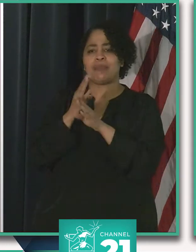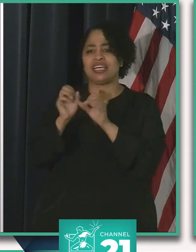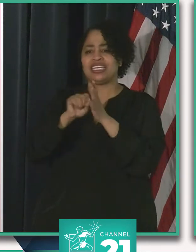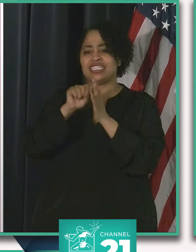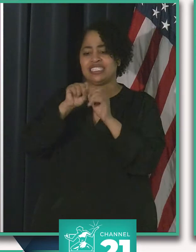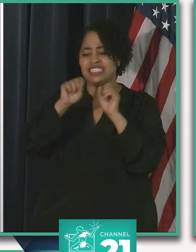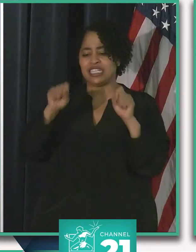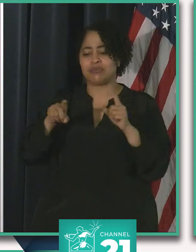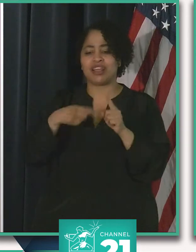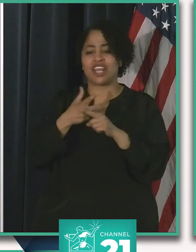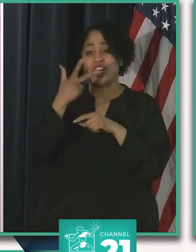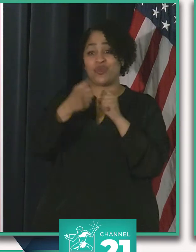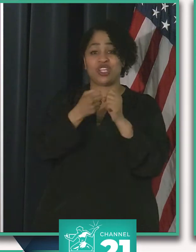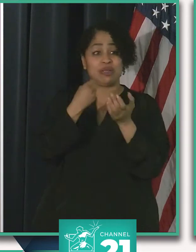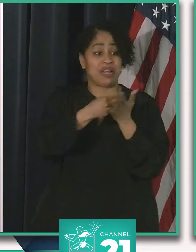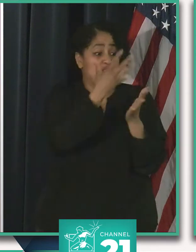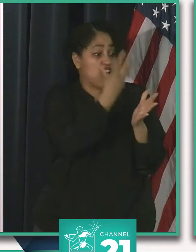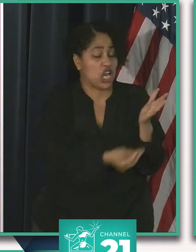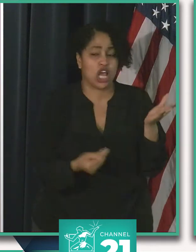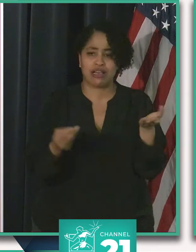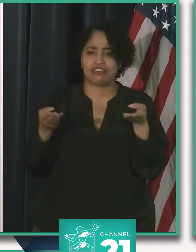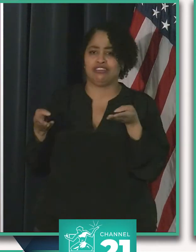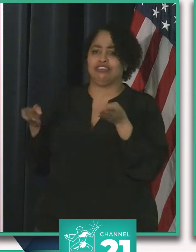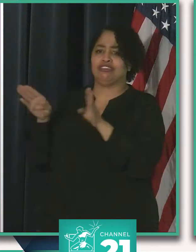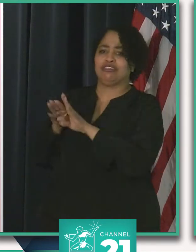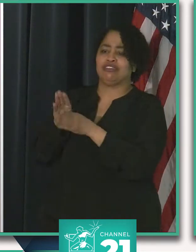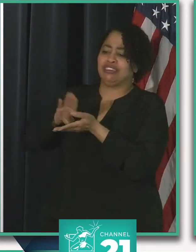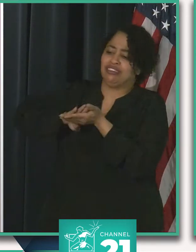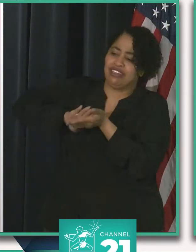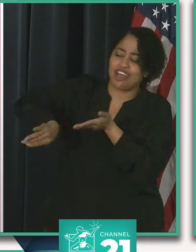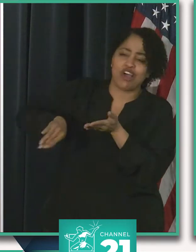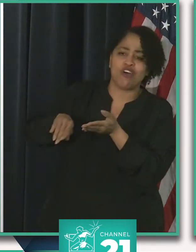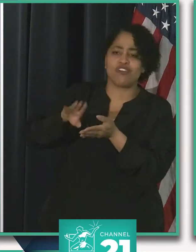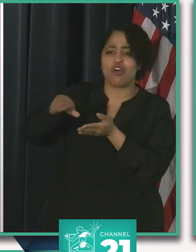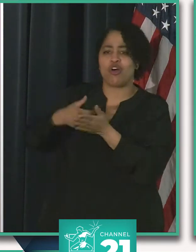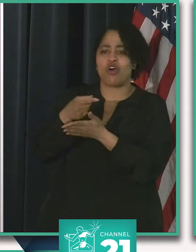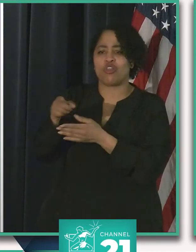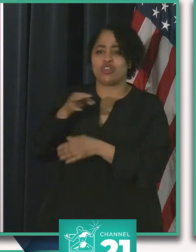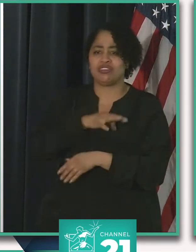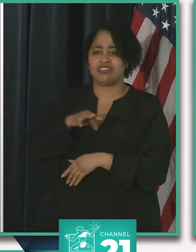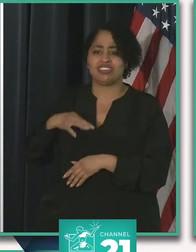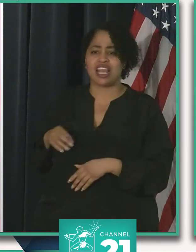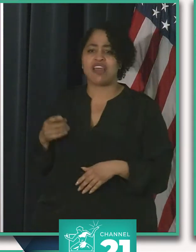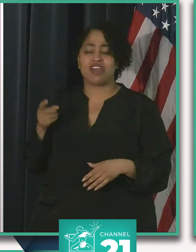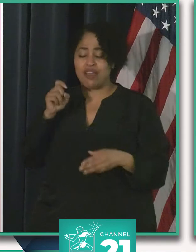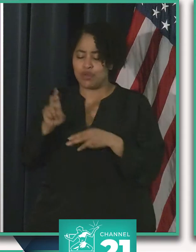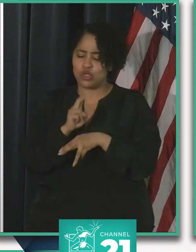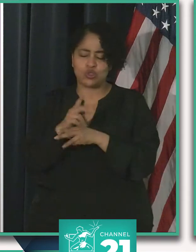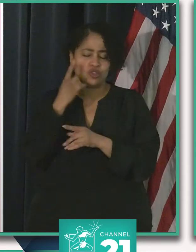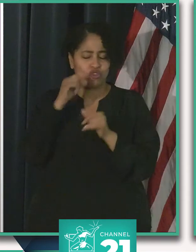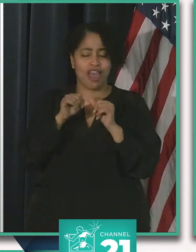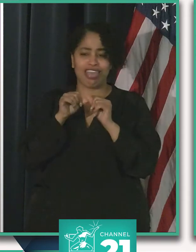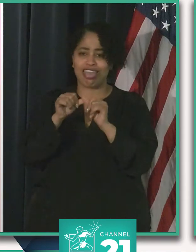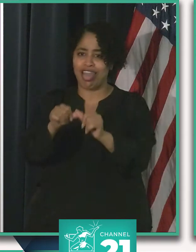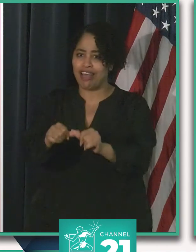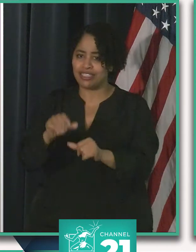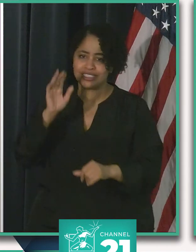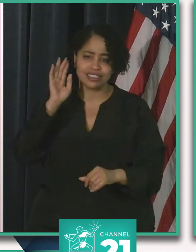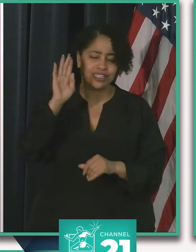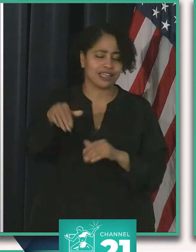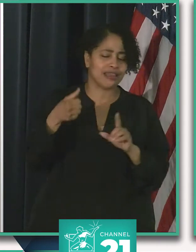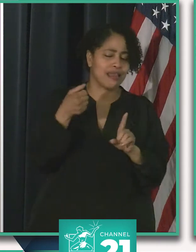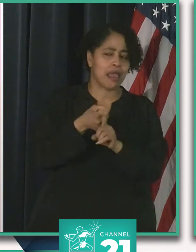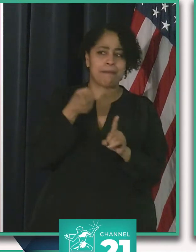all those drivers and shut down the buses. So it has to be used for lasting